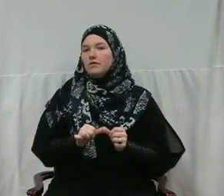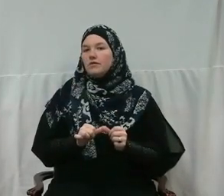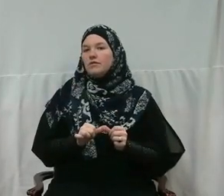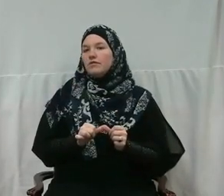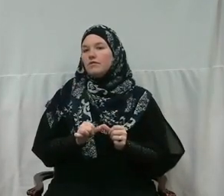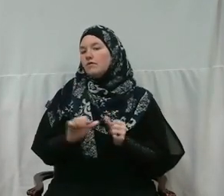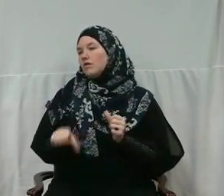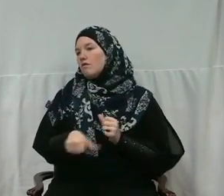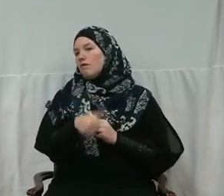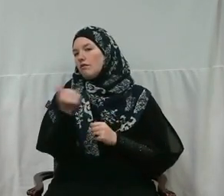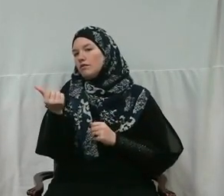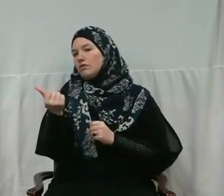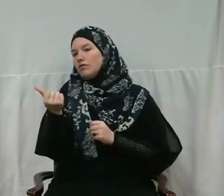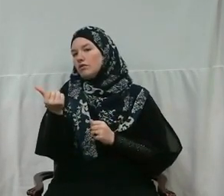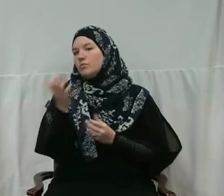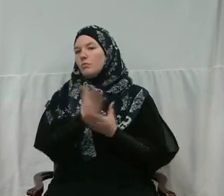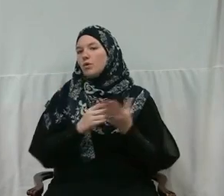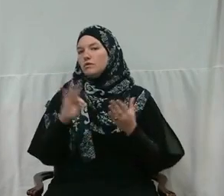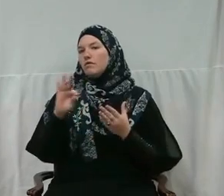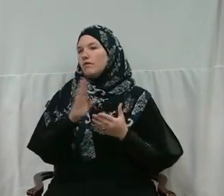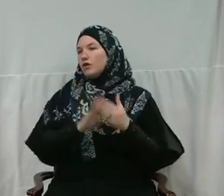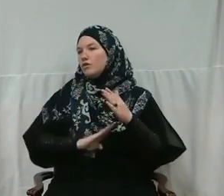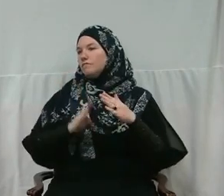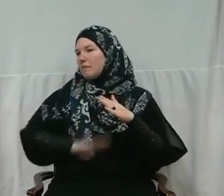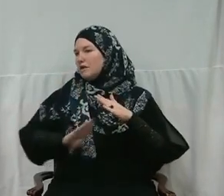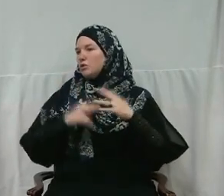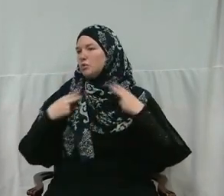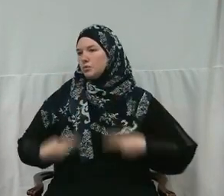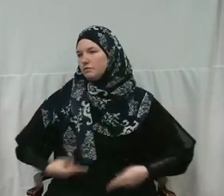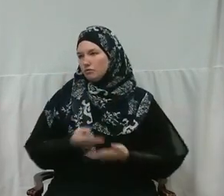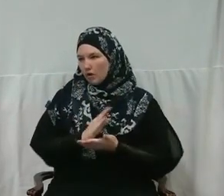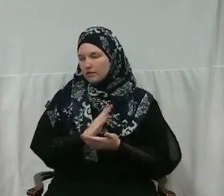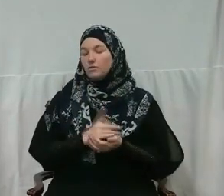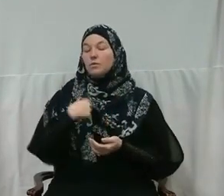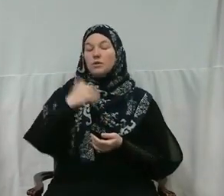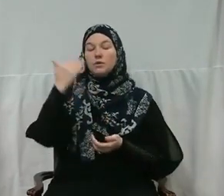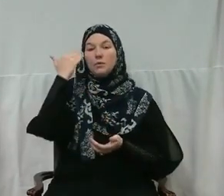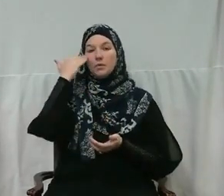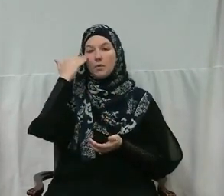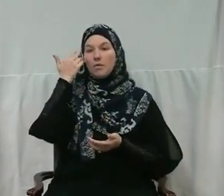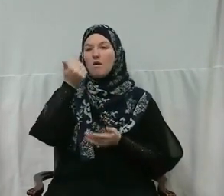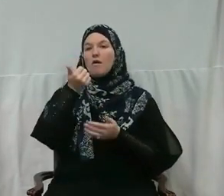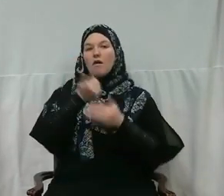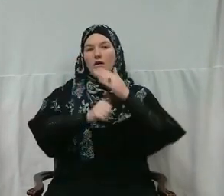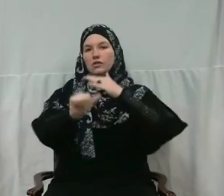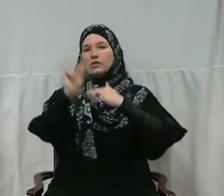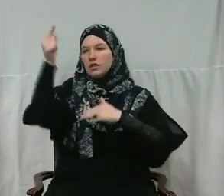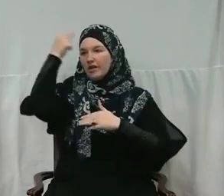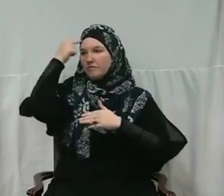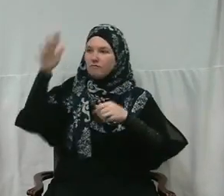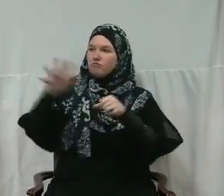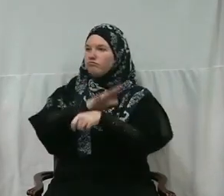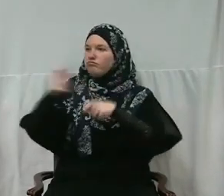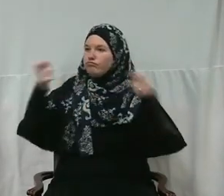of the basic human rights. We know that under dictatorships, a